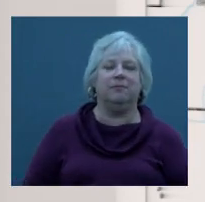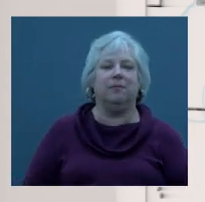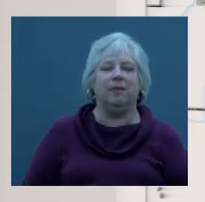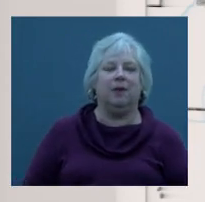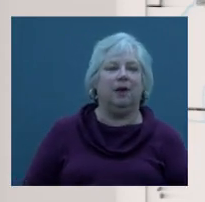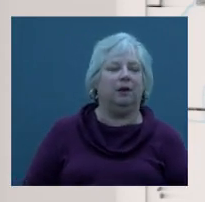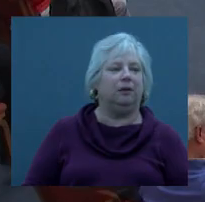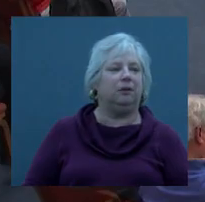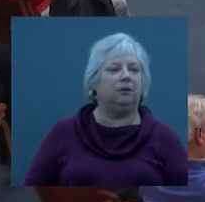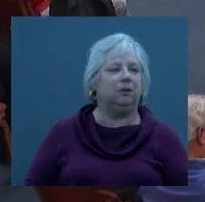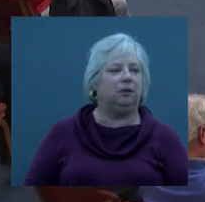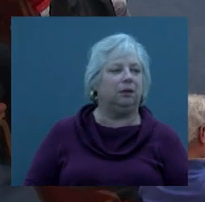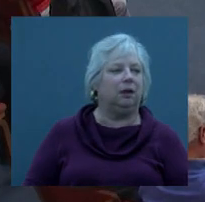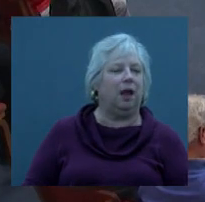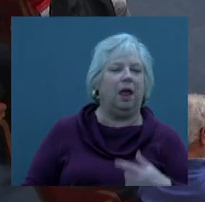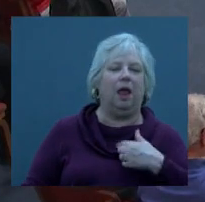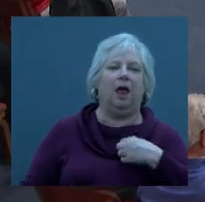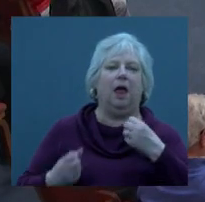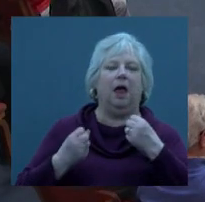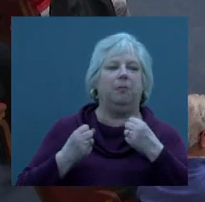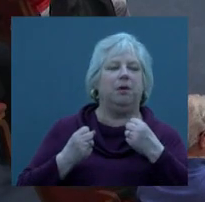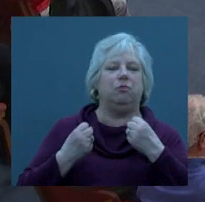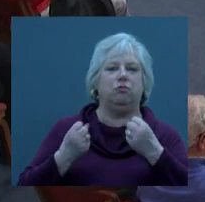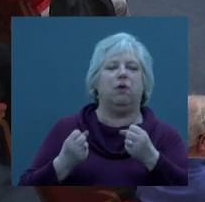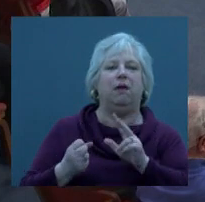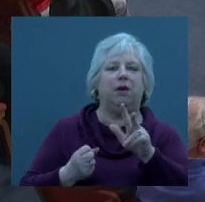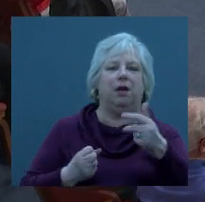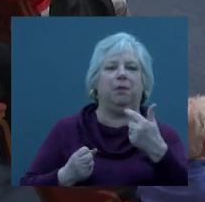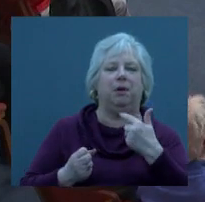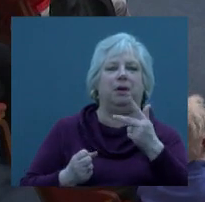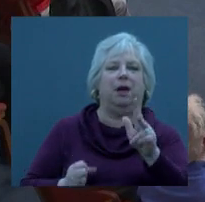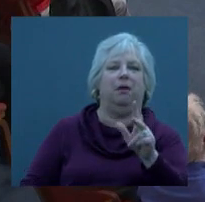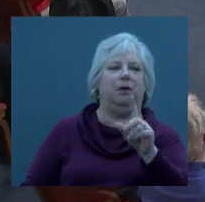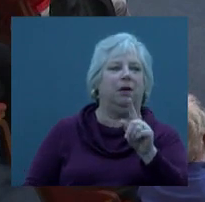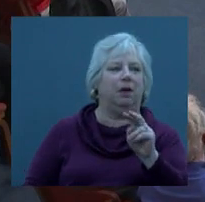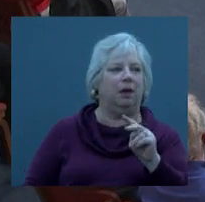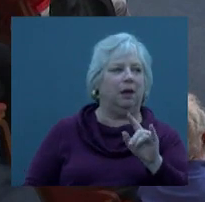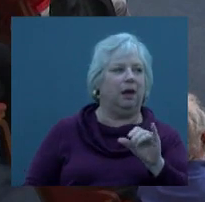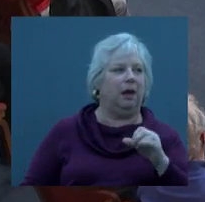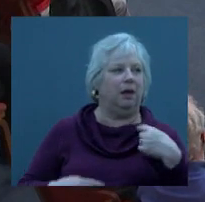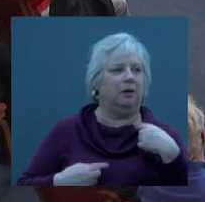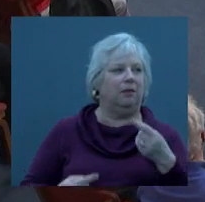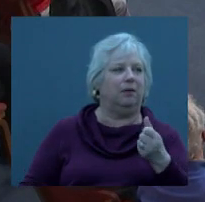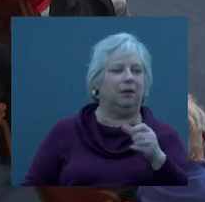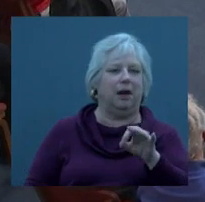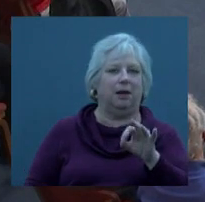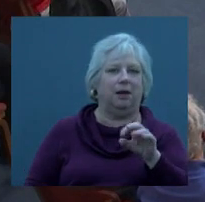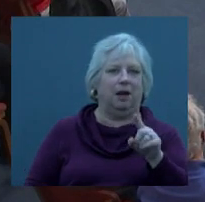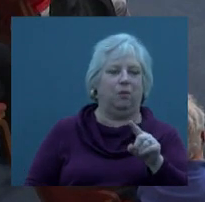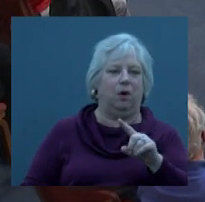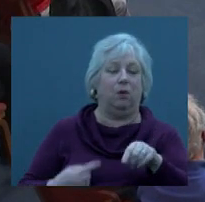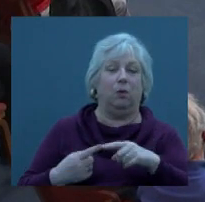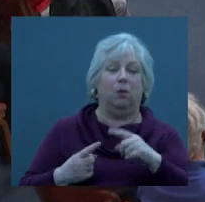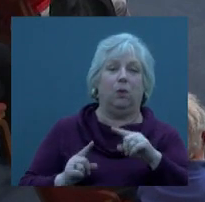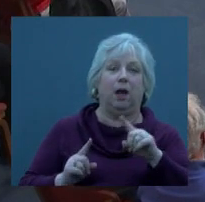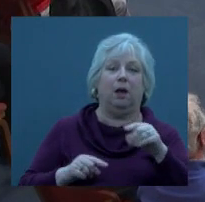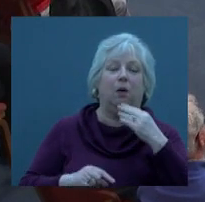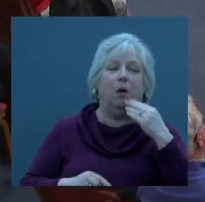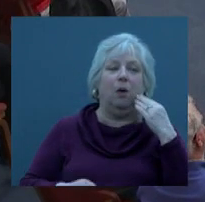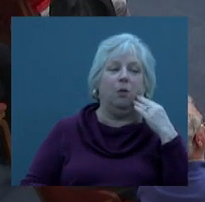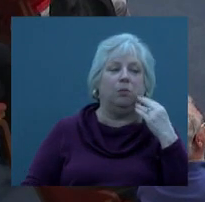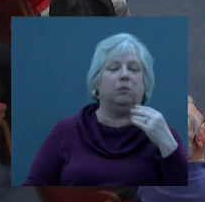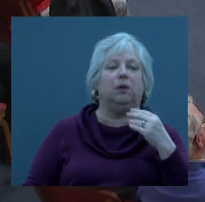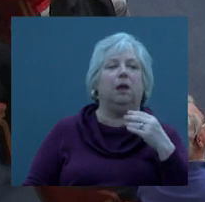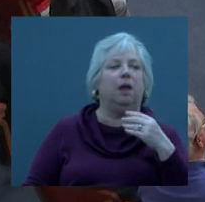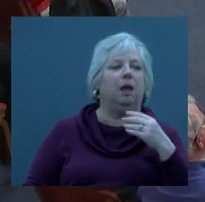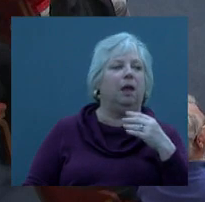Yes, I've been driving up and down Canis Road since 1991 when I built a home out in Canal Valley. And